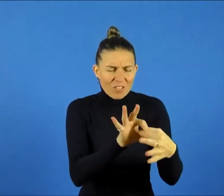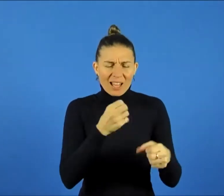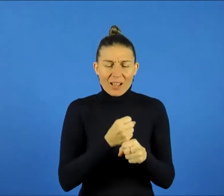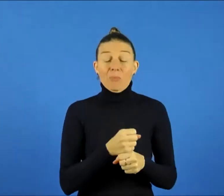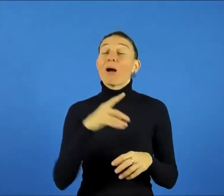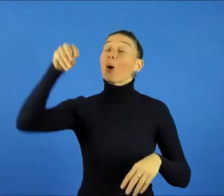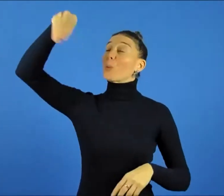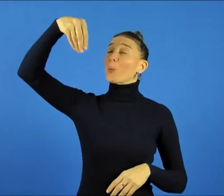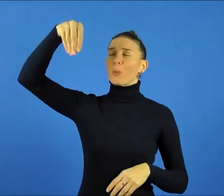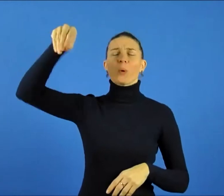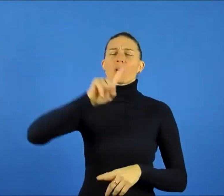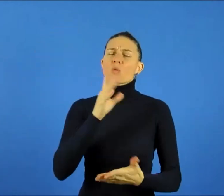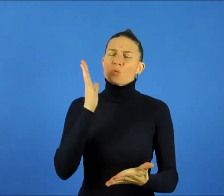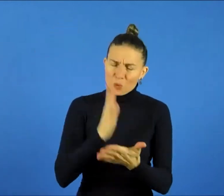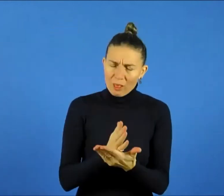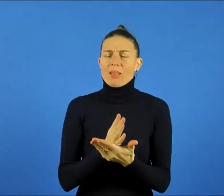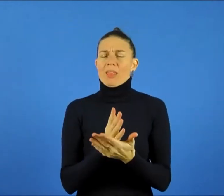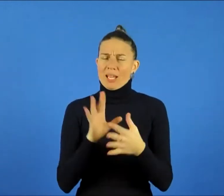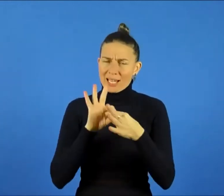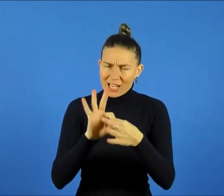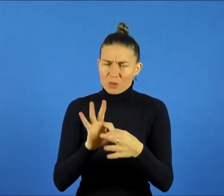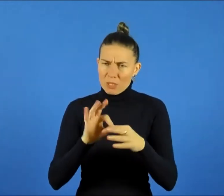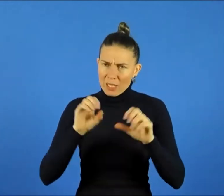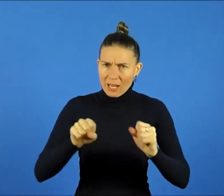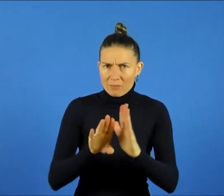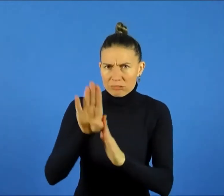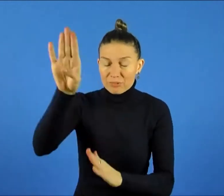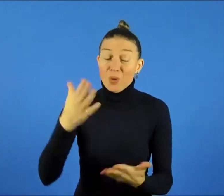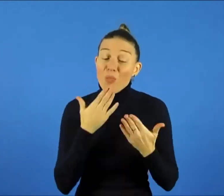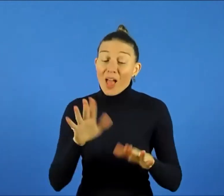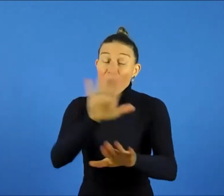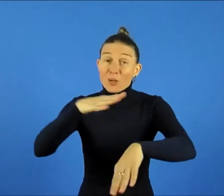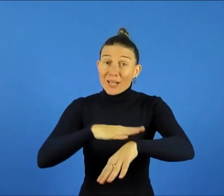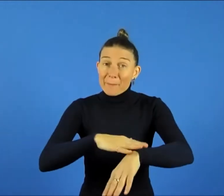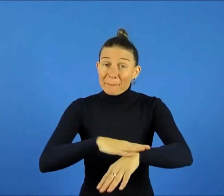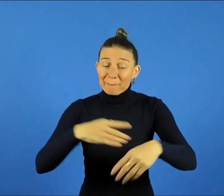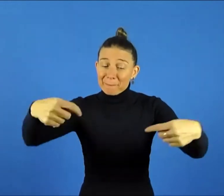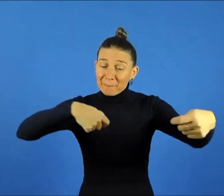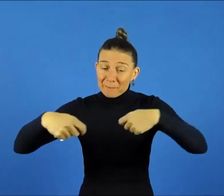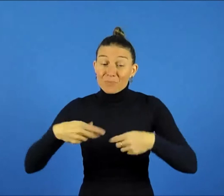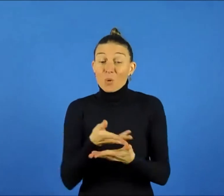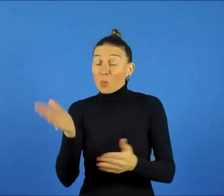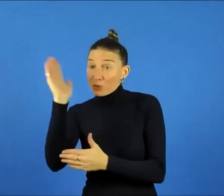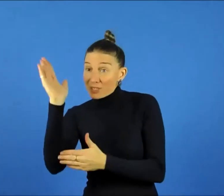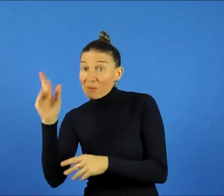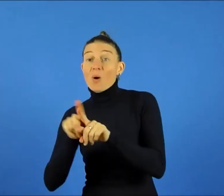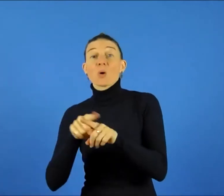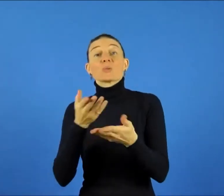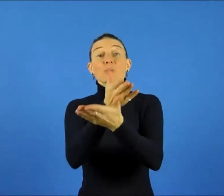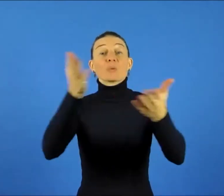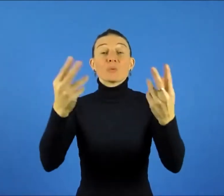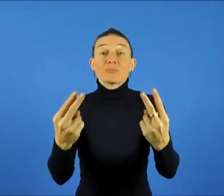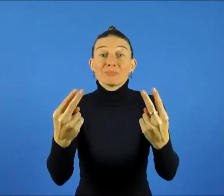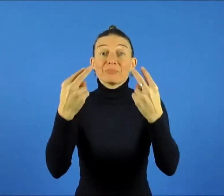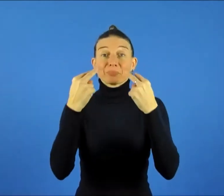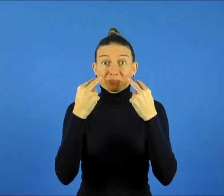why thank you very much one more time for spending this time with us, those who are presenting, but also those who are